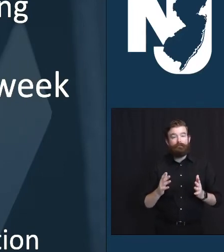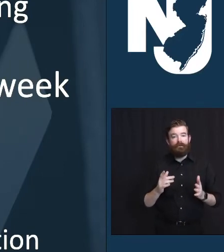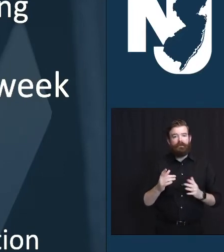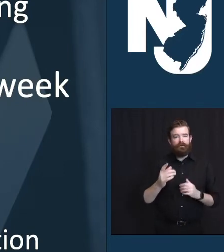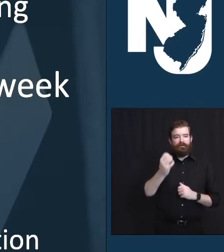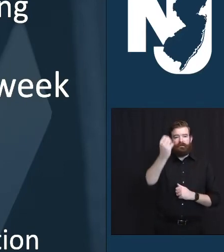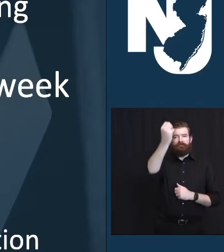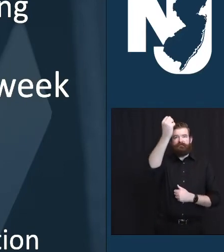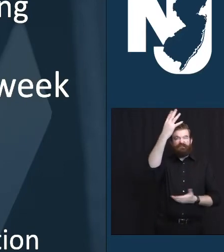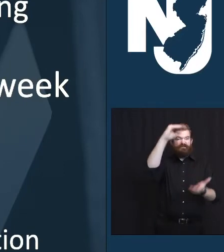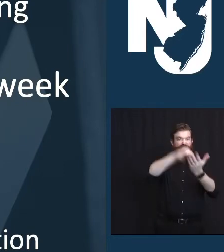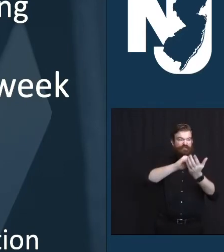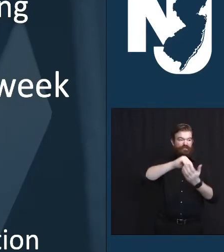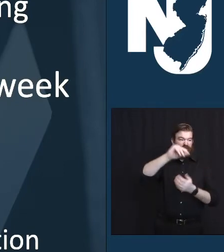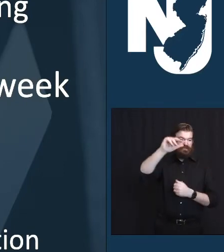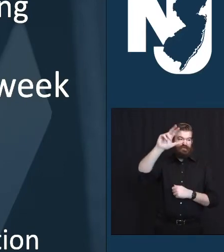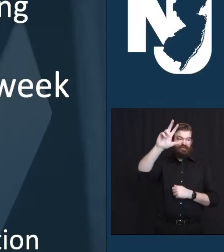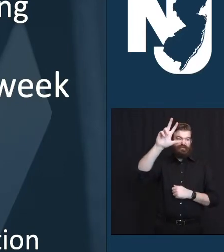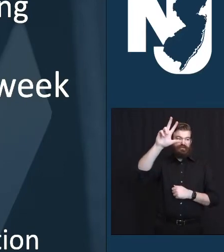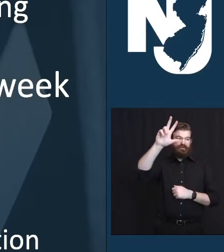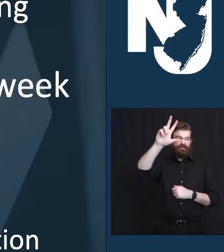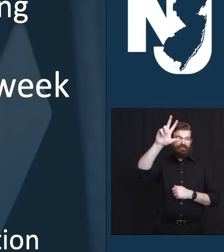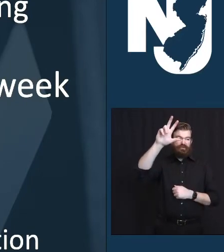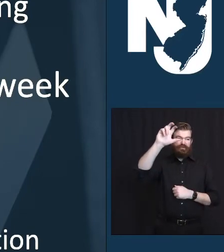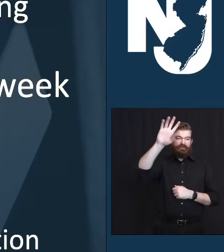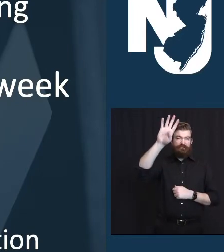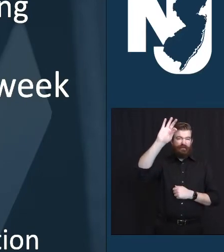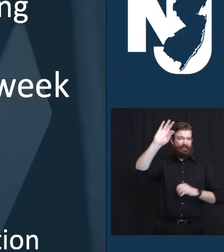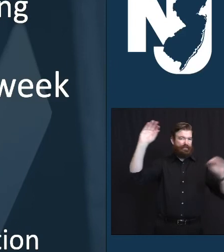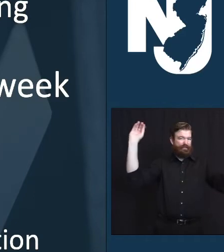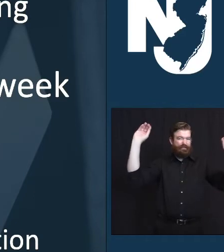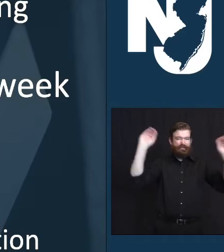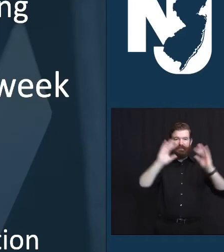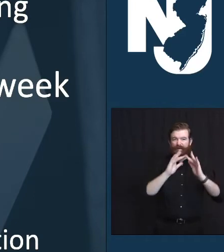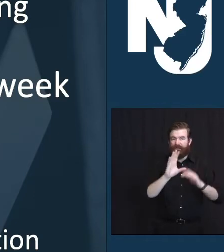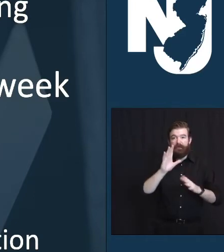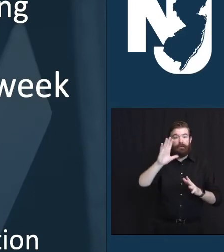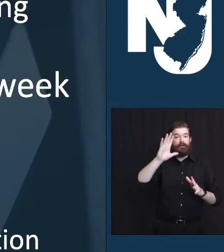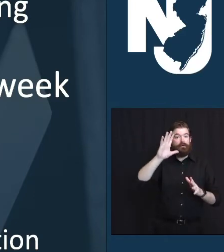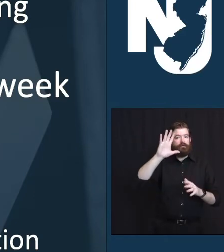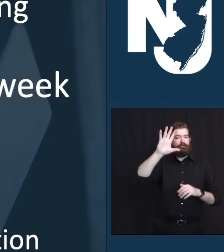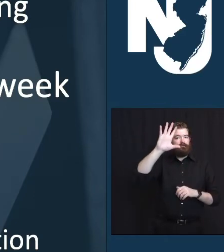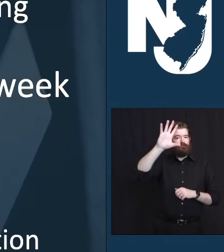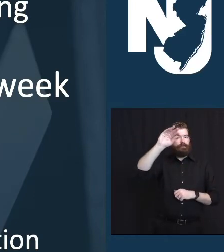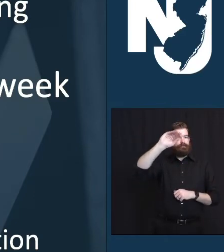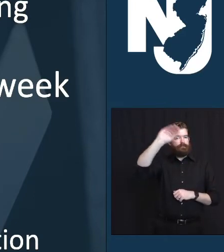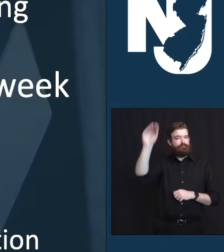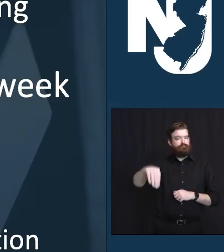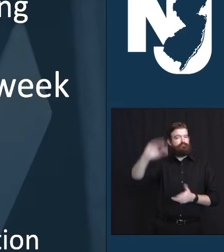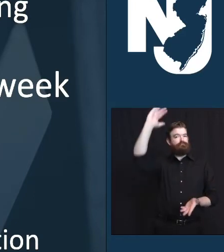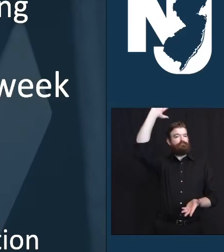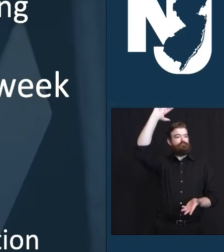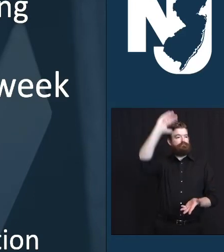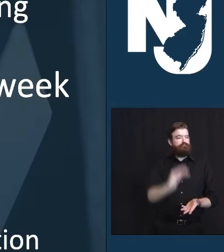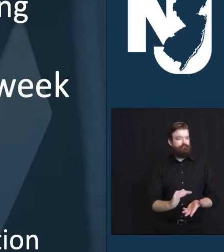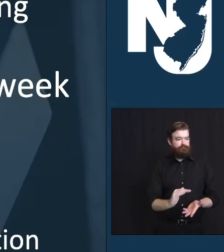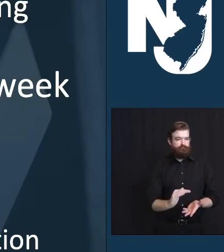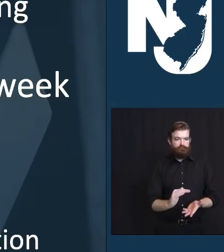14,349. That is down more than 54% from the week before last, the biggest one-week cut in the